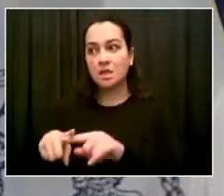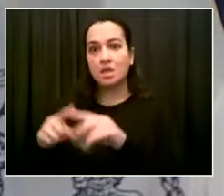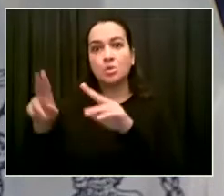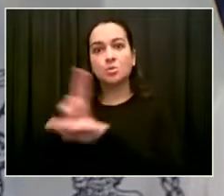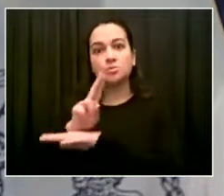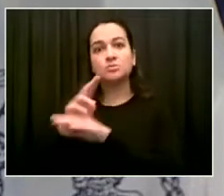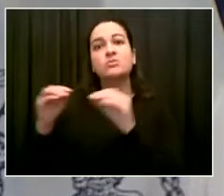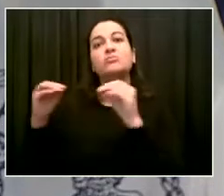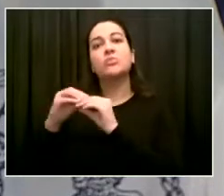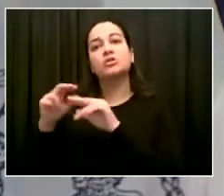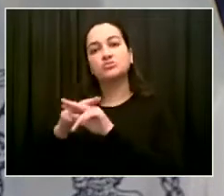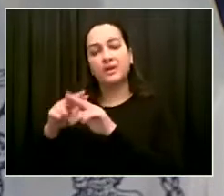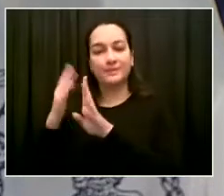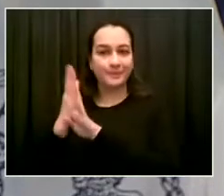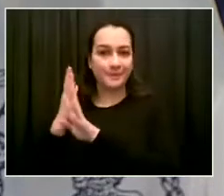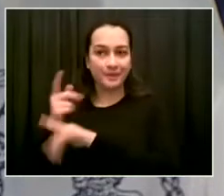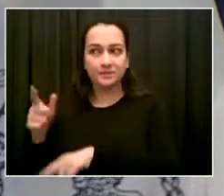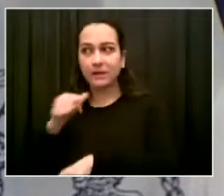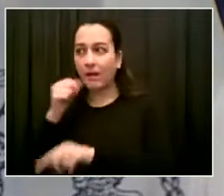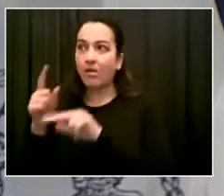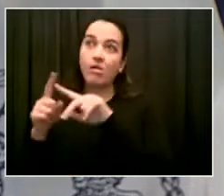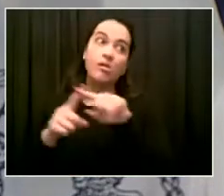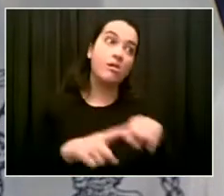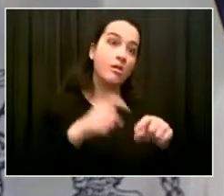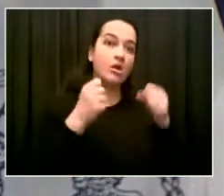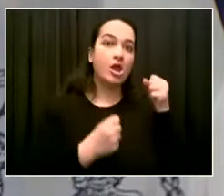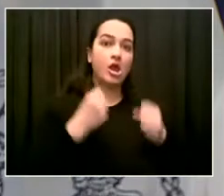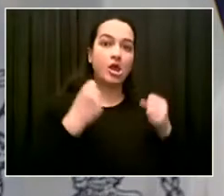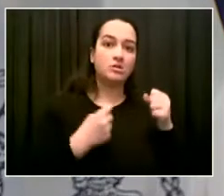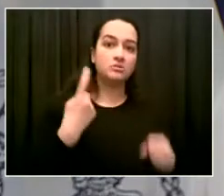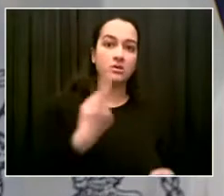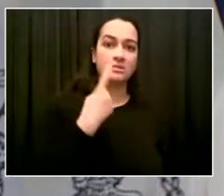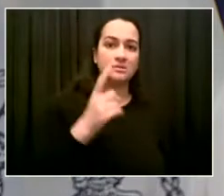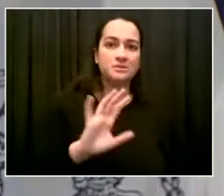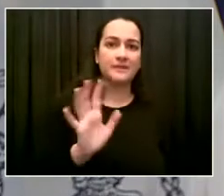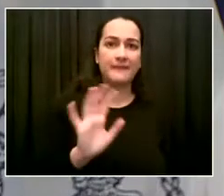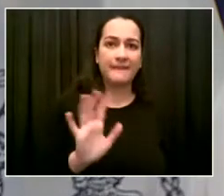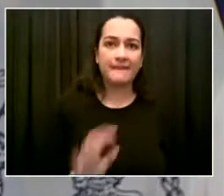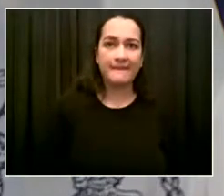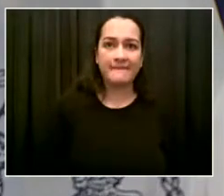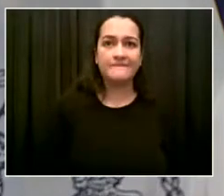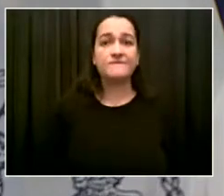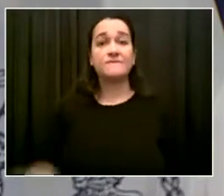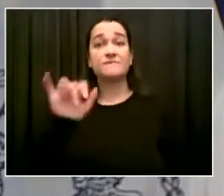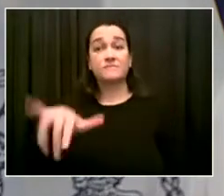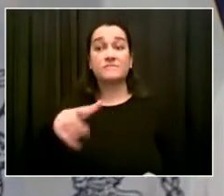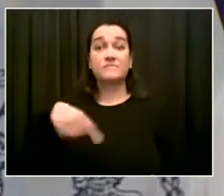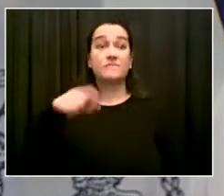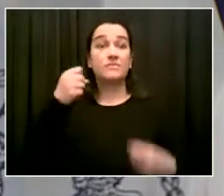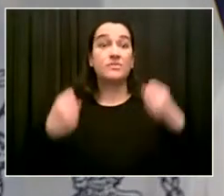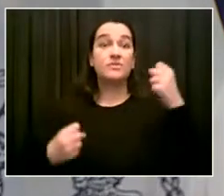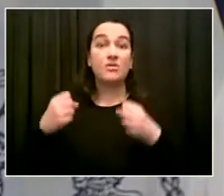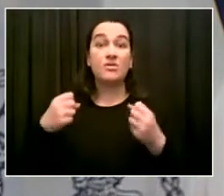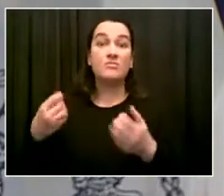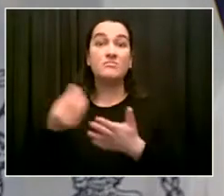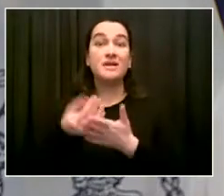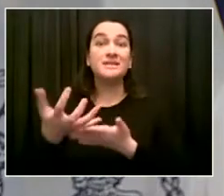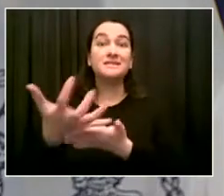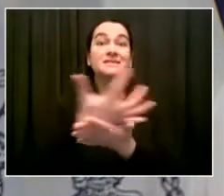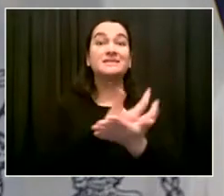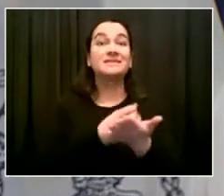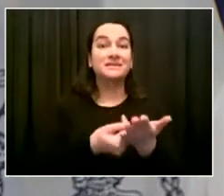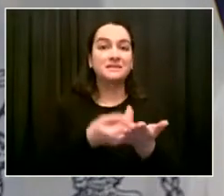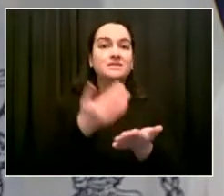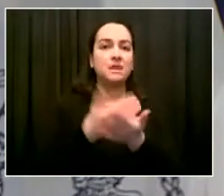know our subways are going to be running on time, are going to be safe. This is what we need. So this is a big step